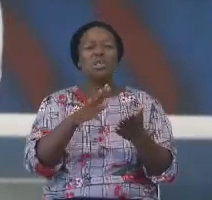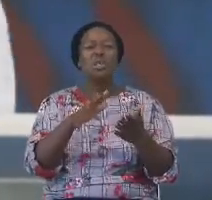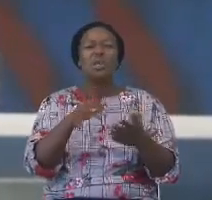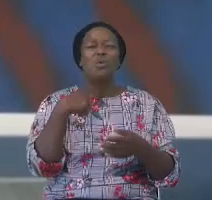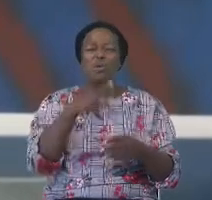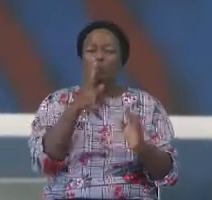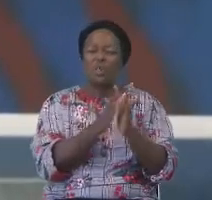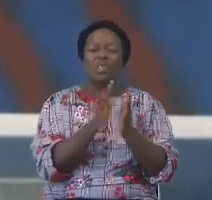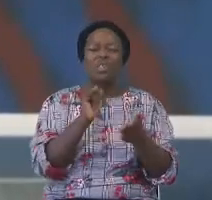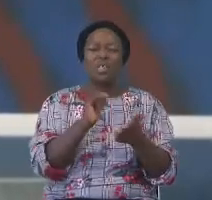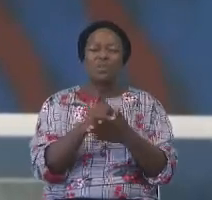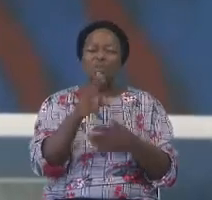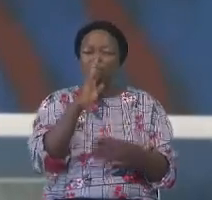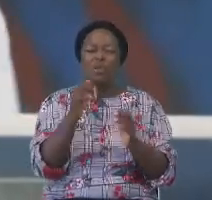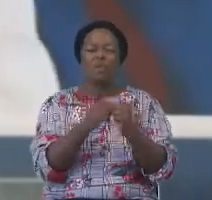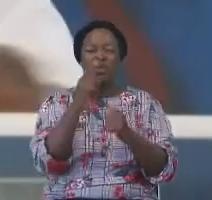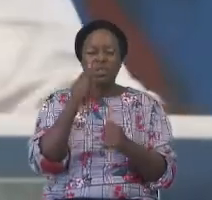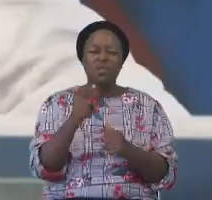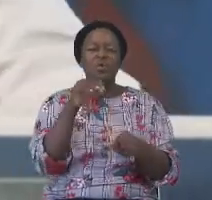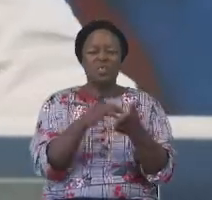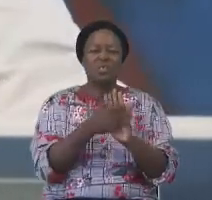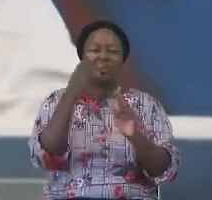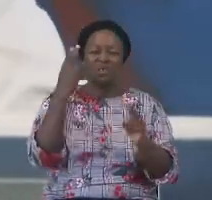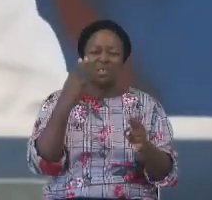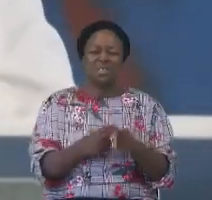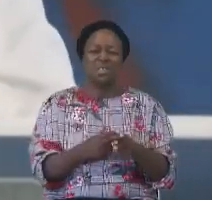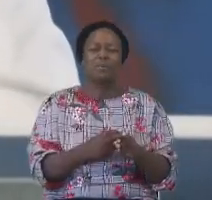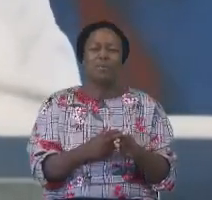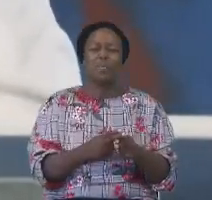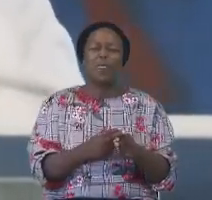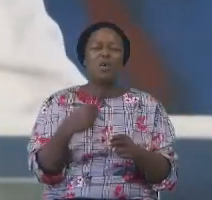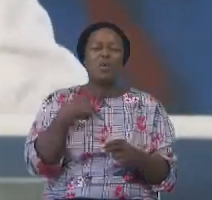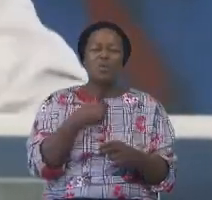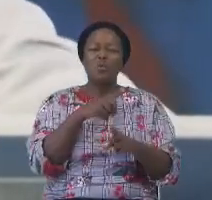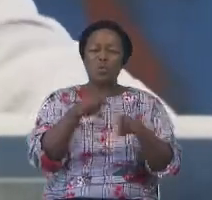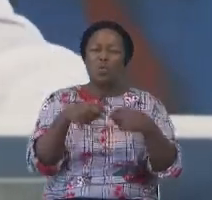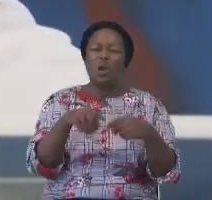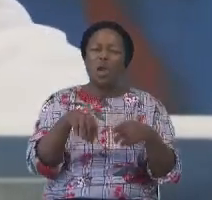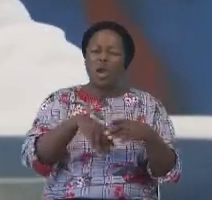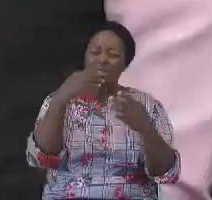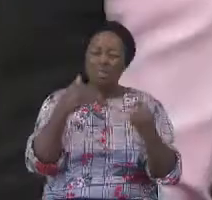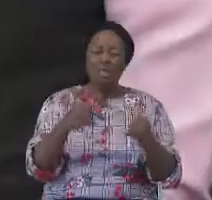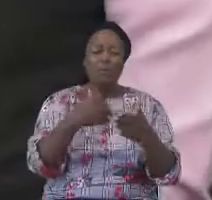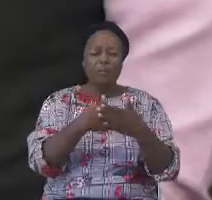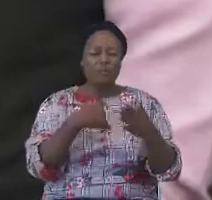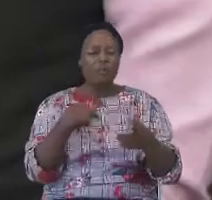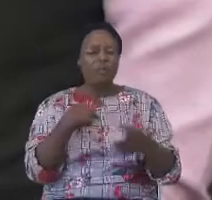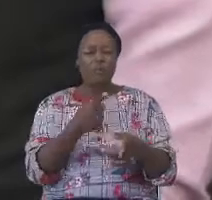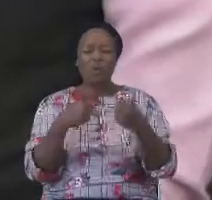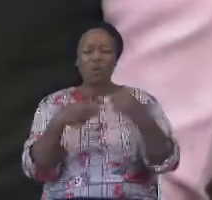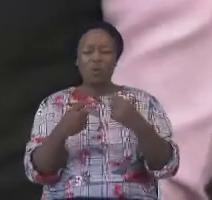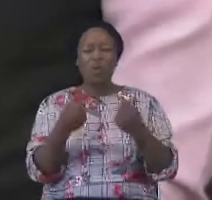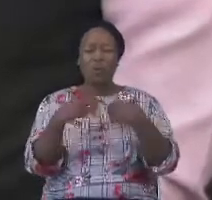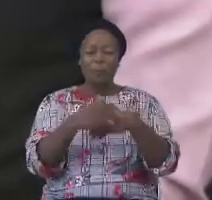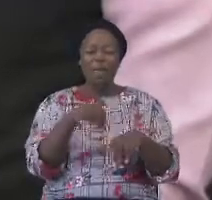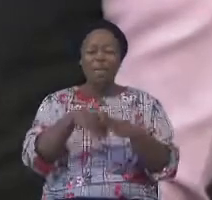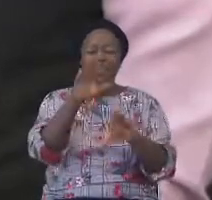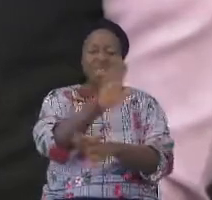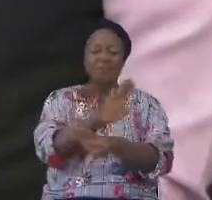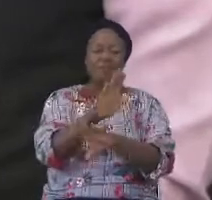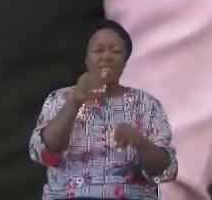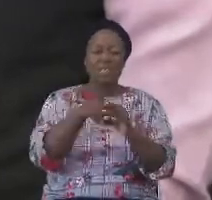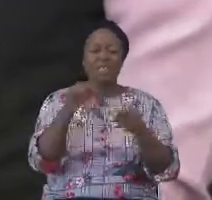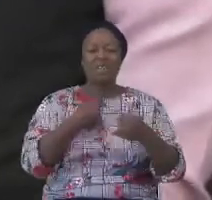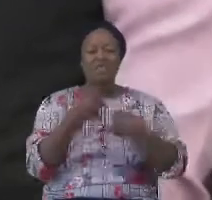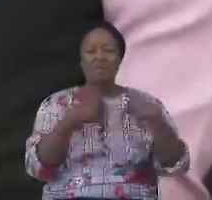alive shall be caught away to glory they should also be with you will be with everyone we go out